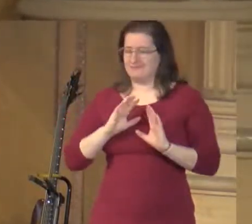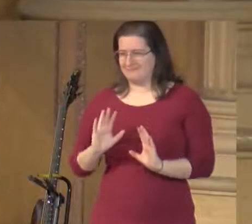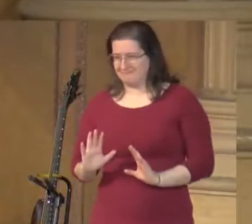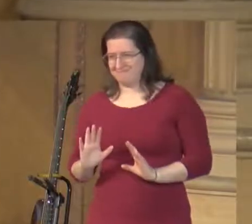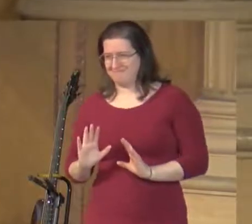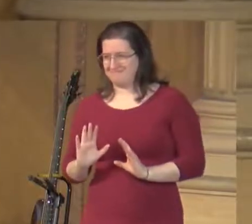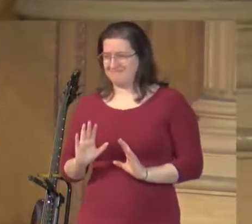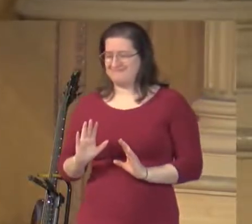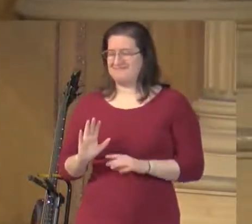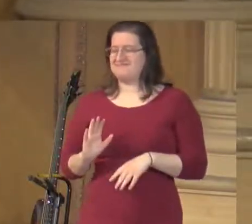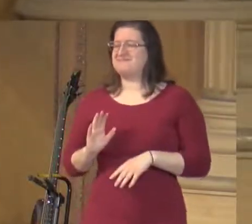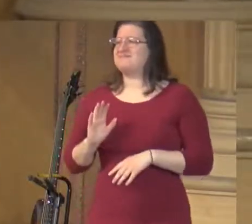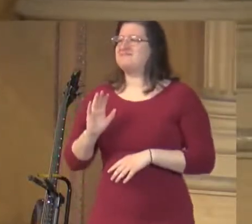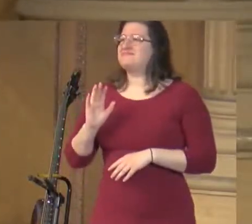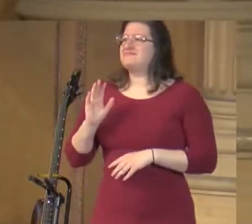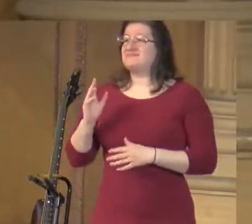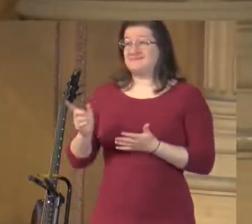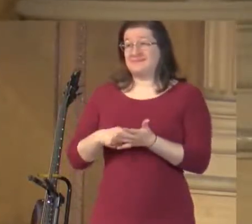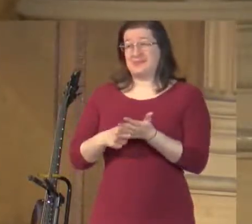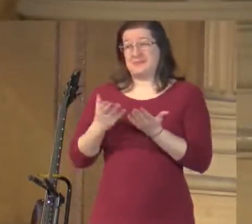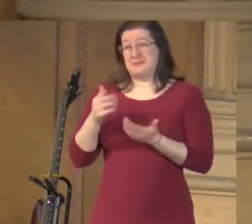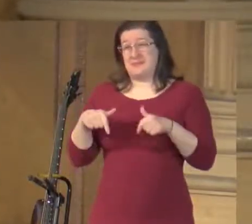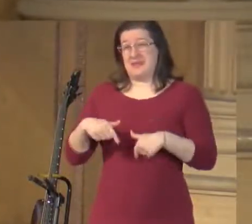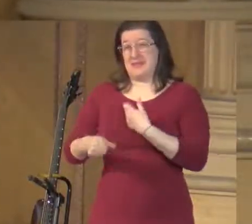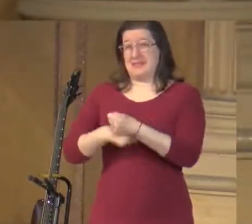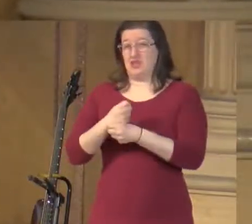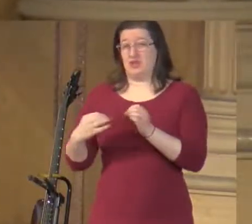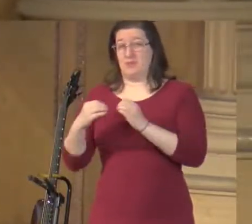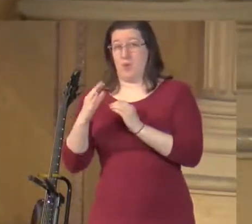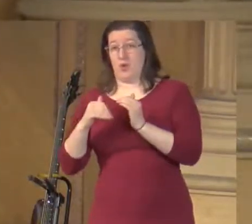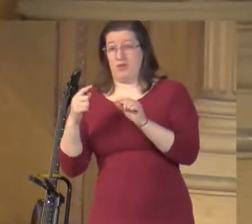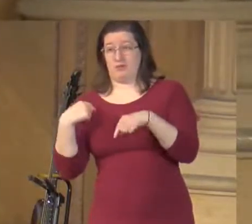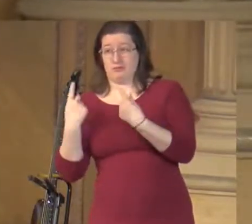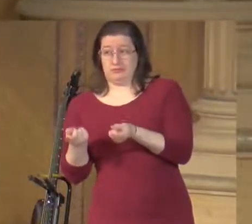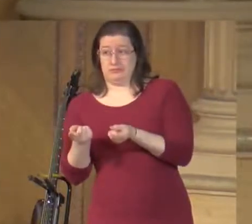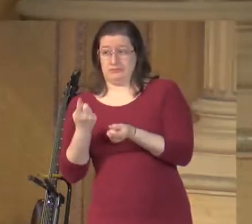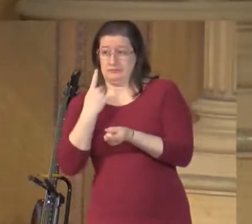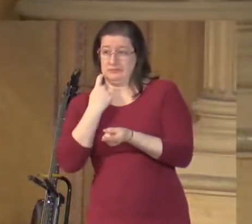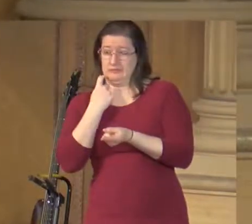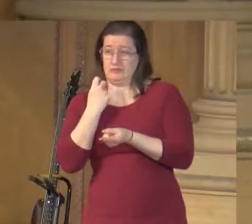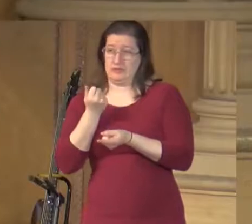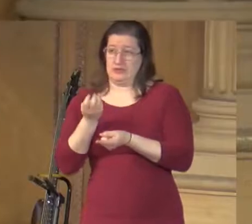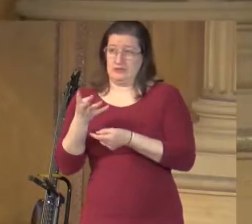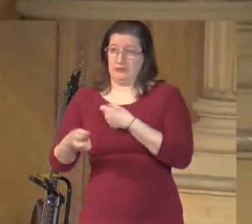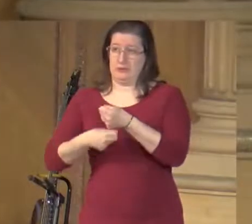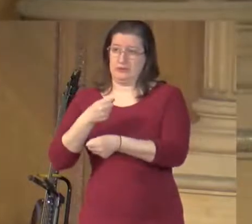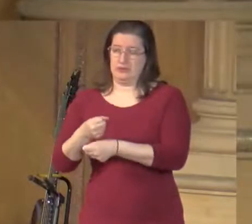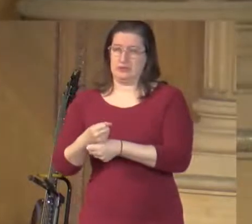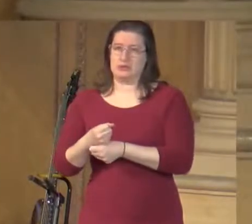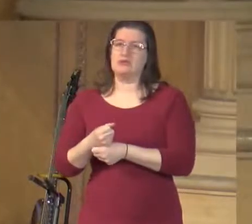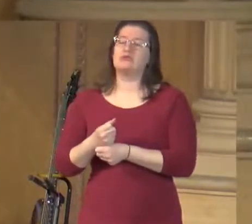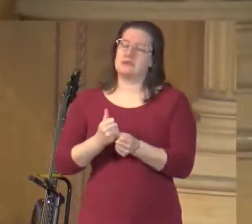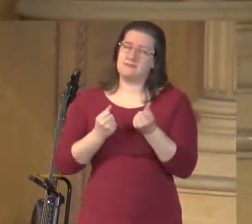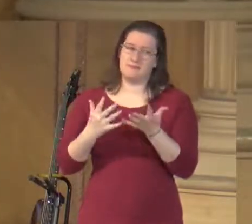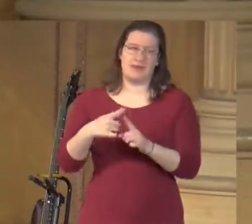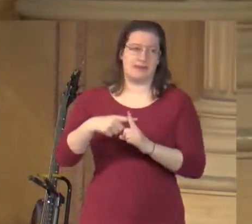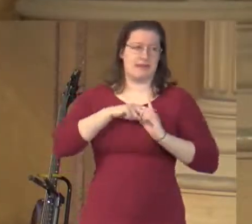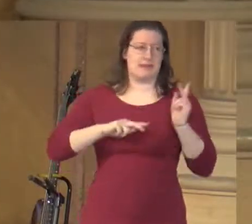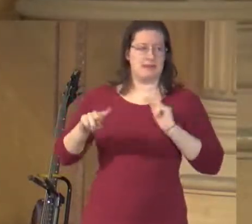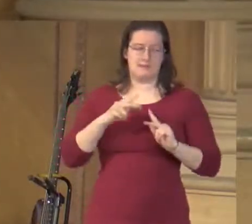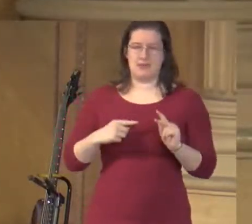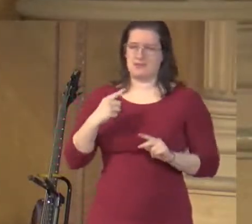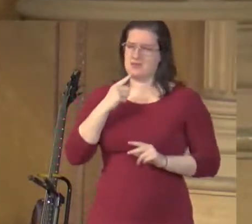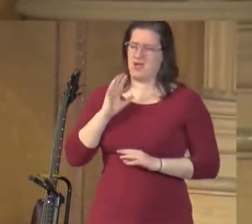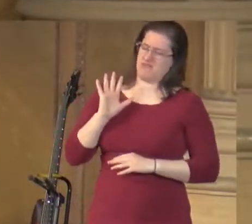Christians have fallen into maybe this year more than any year in the last couple years where we rudely